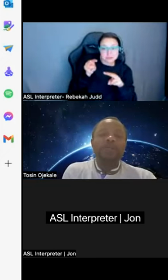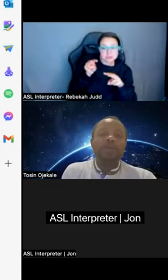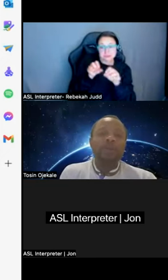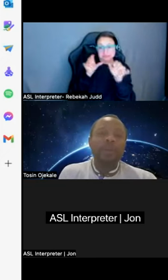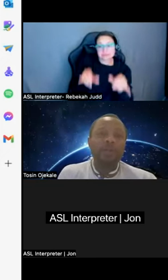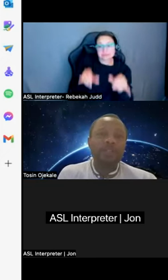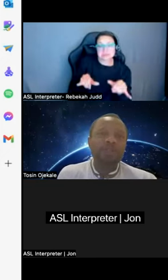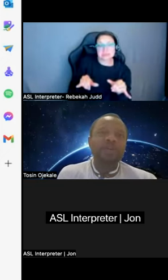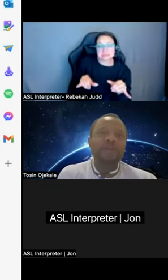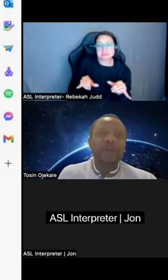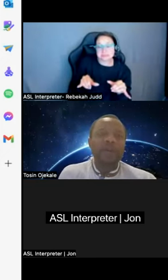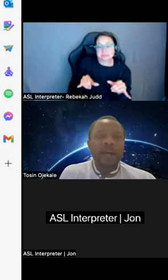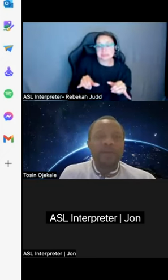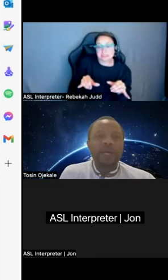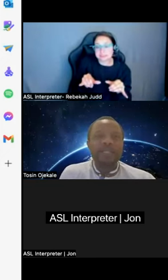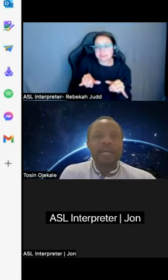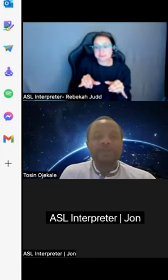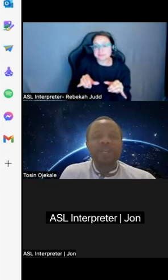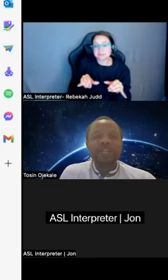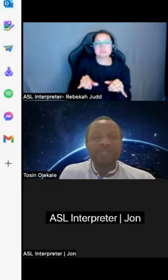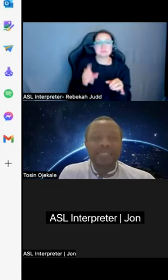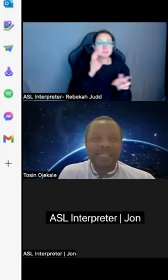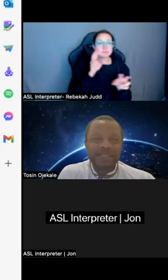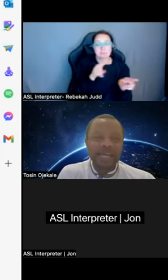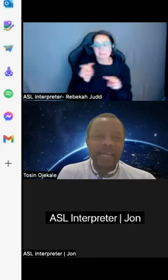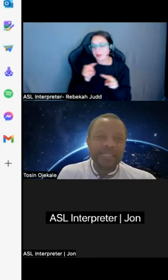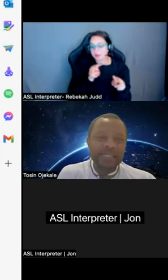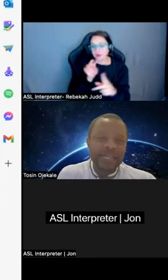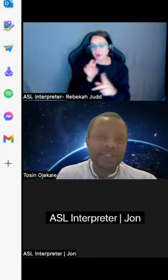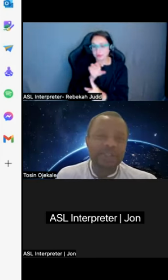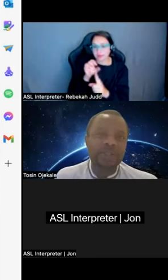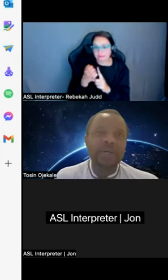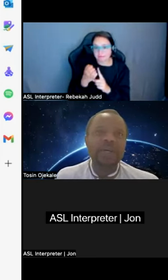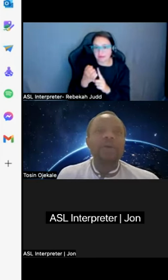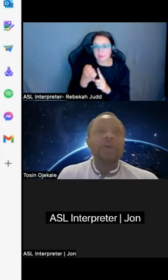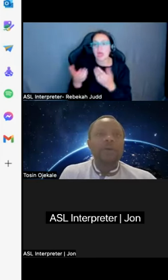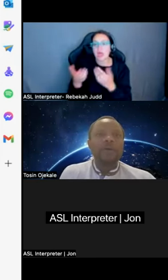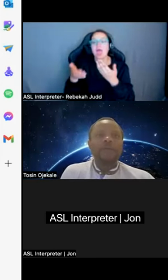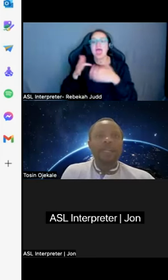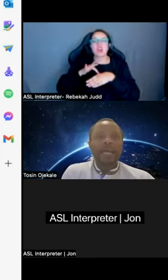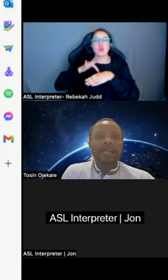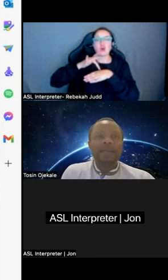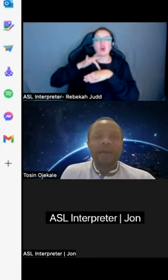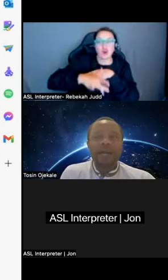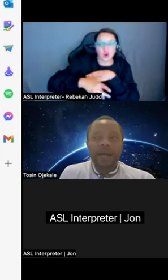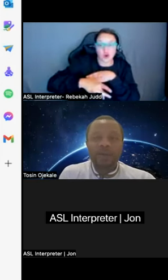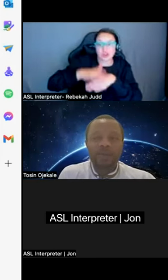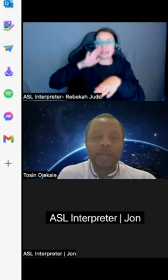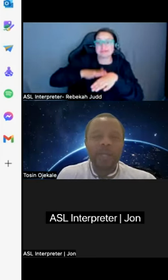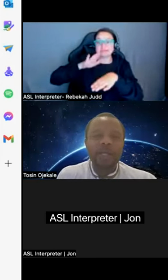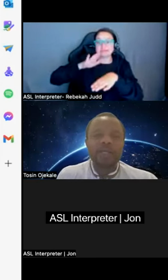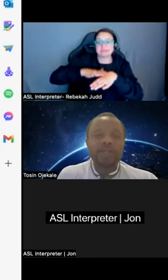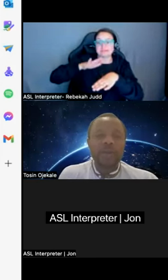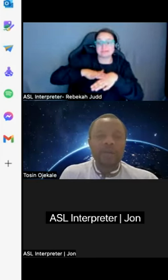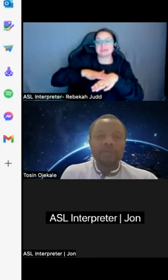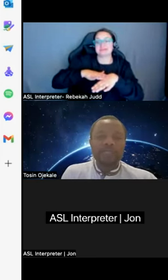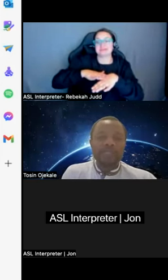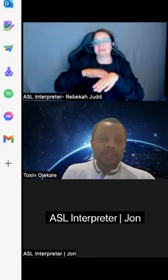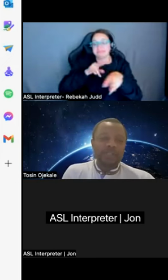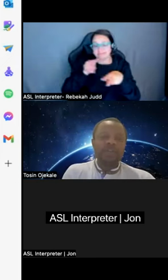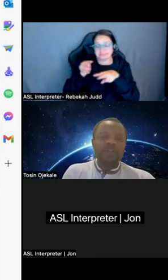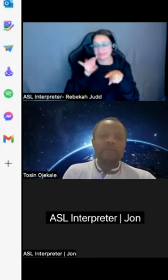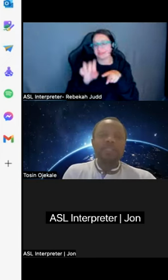to do proper monitoring of your environment and to make sure that there is early detection of likely fire outbreak. So we are going to